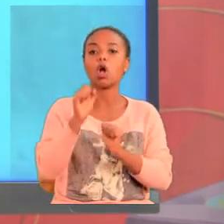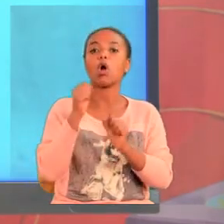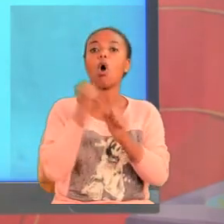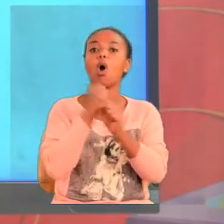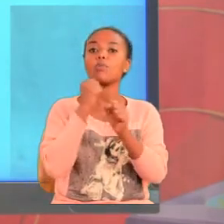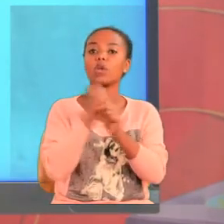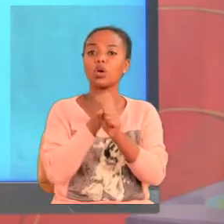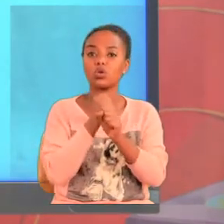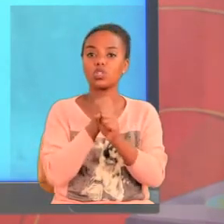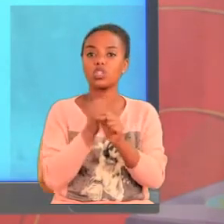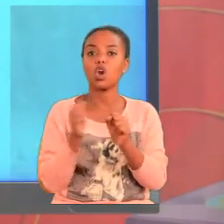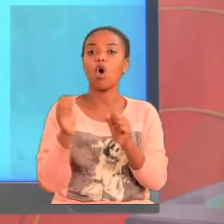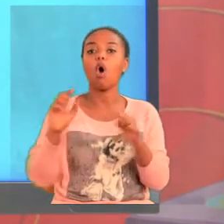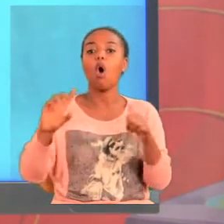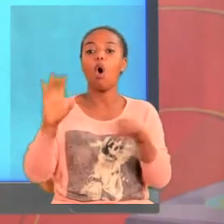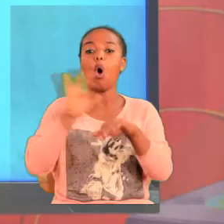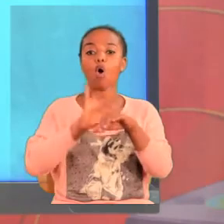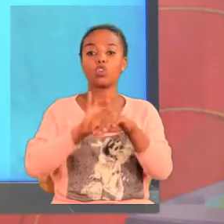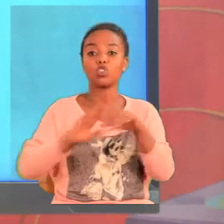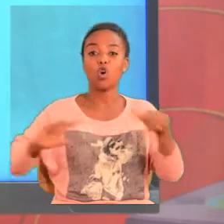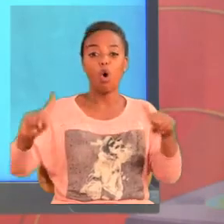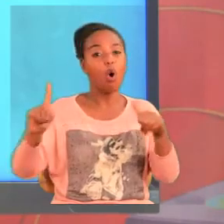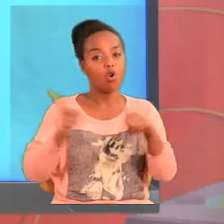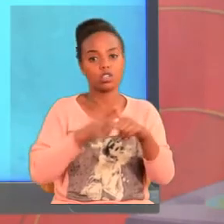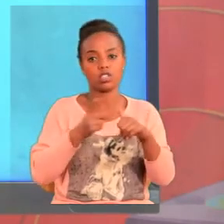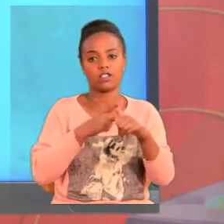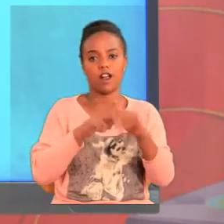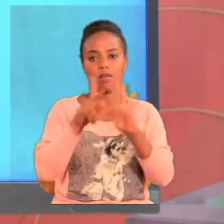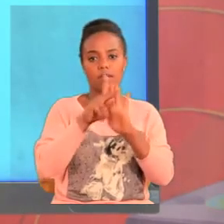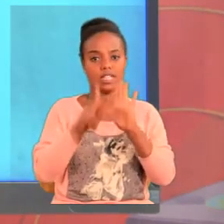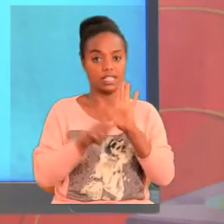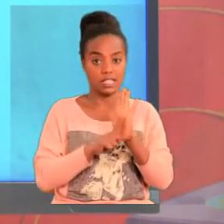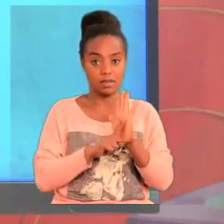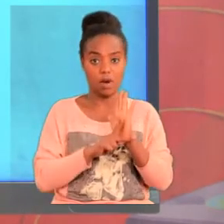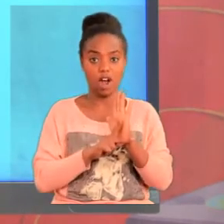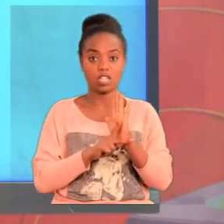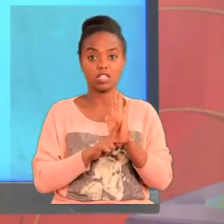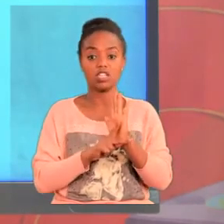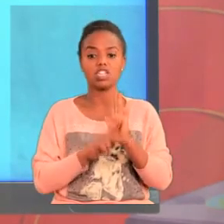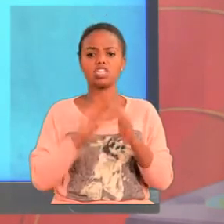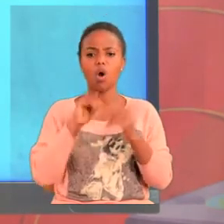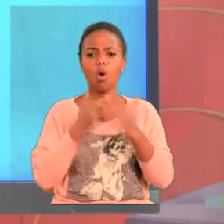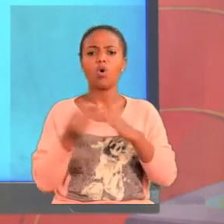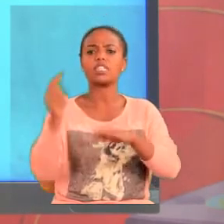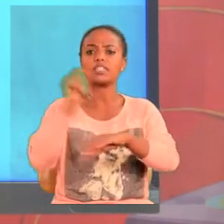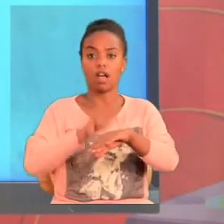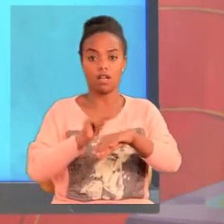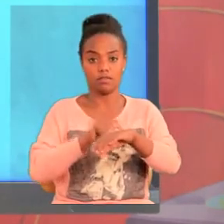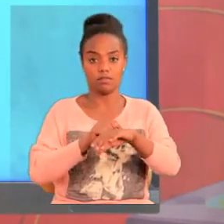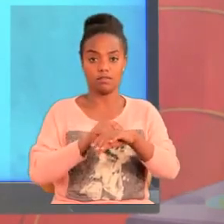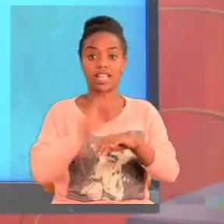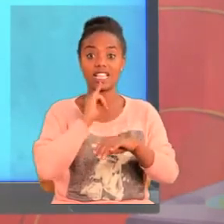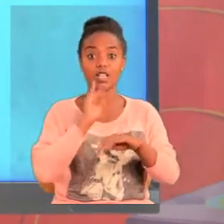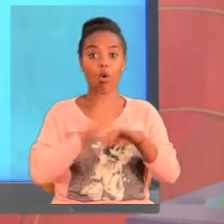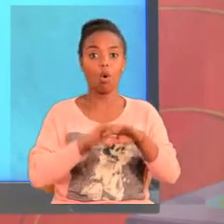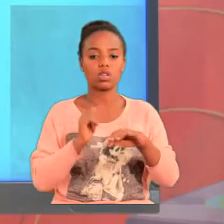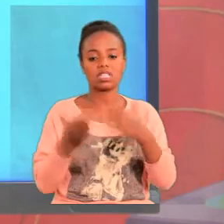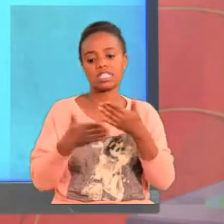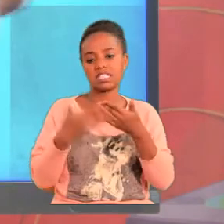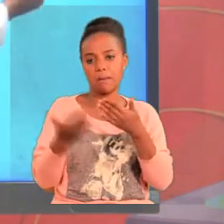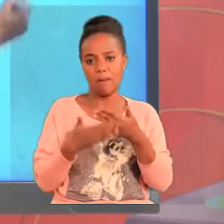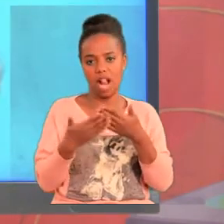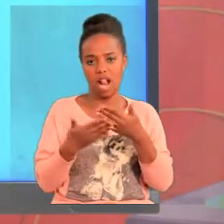computed on the original principal during the whole period of the loan is called simple